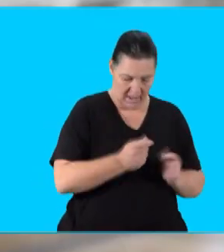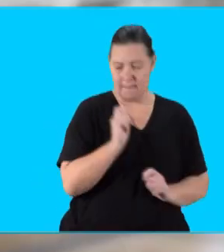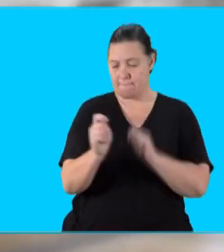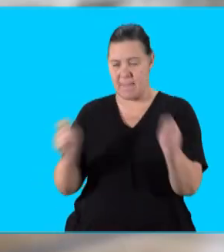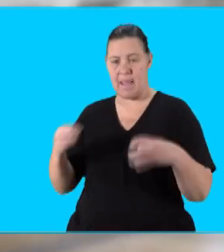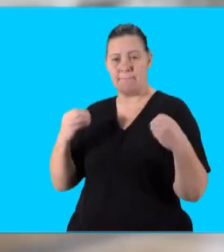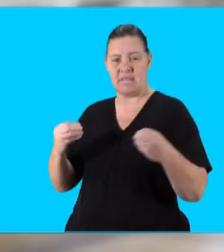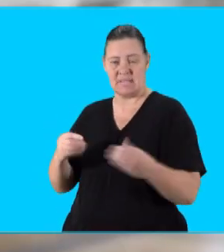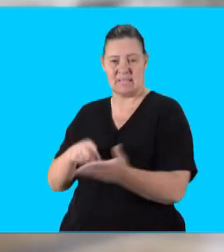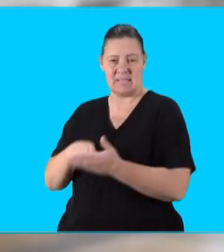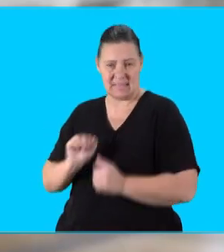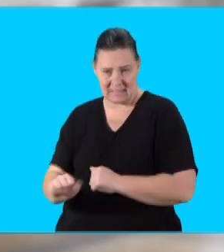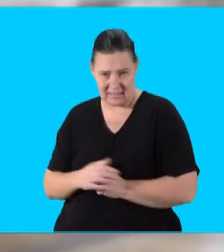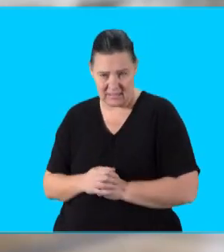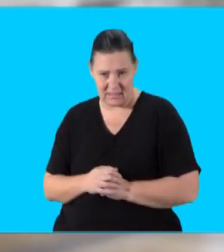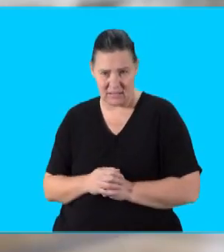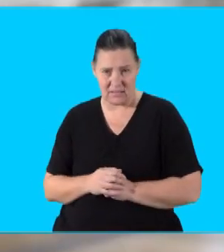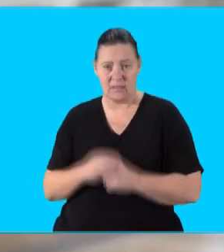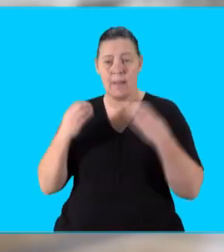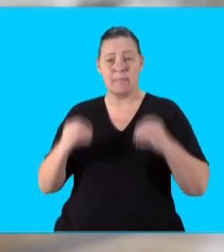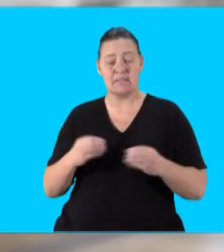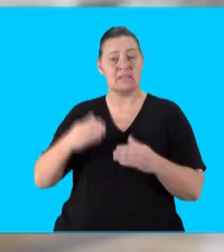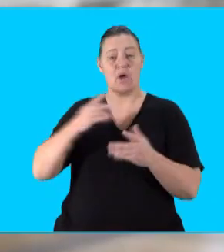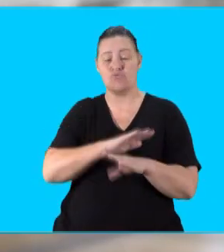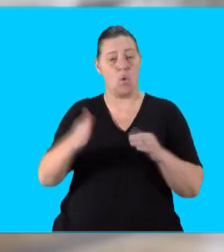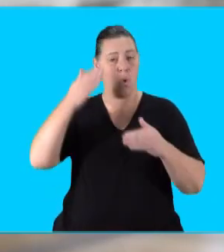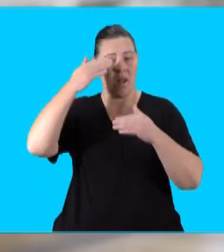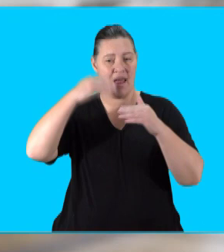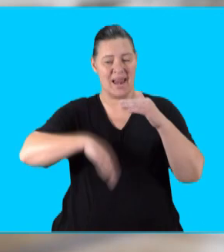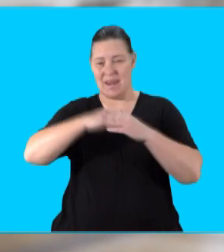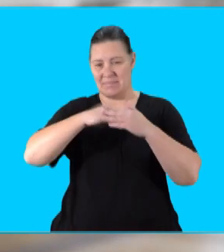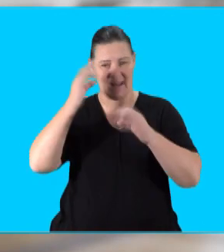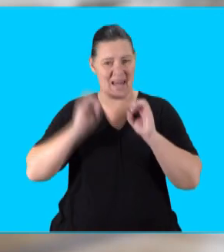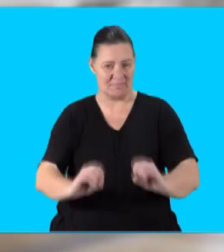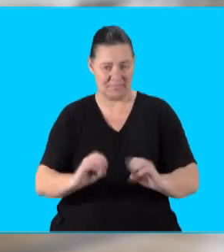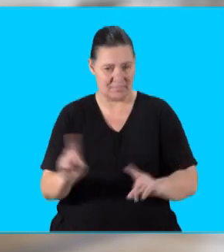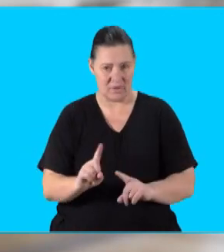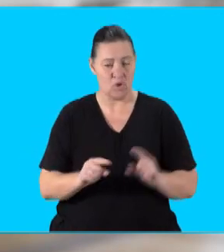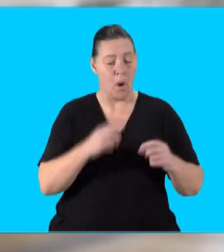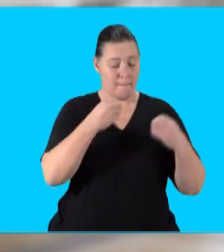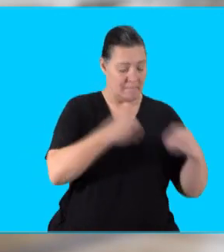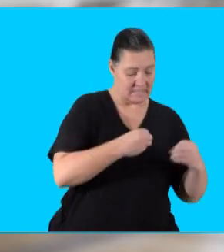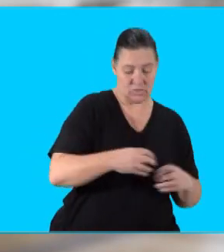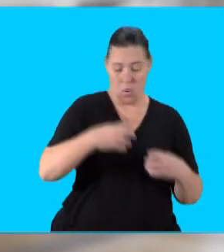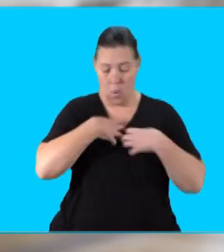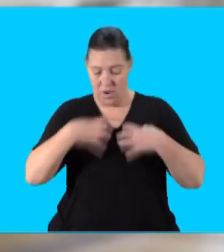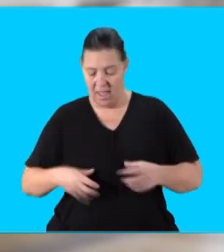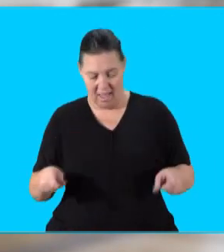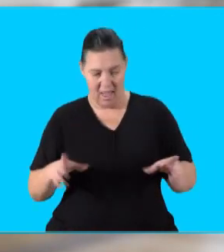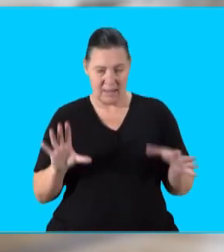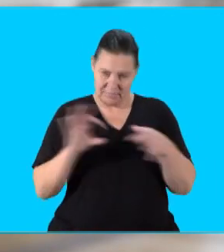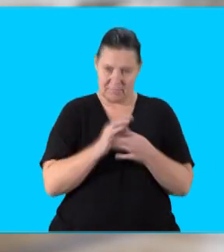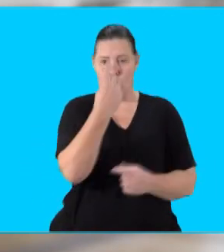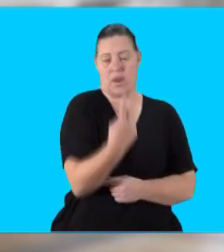the business has unlimited liability, remember we said that the owner and the business are inseparable. So whatever debts